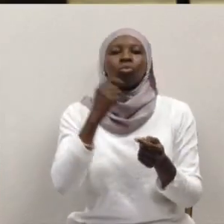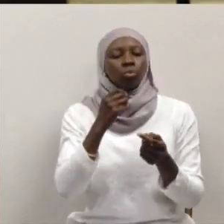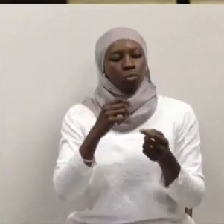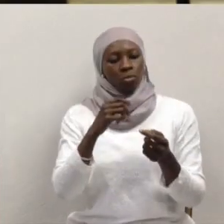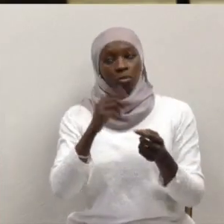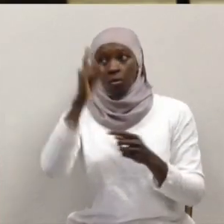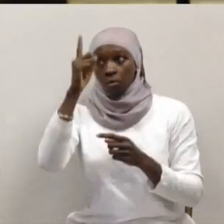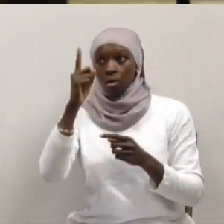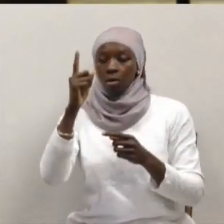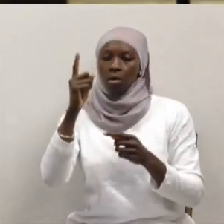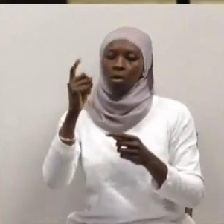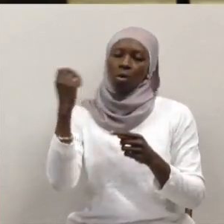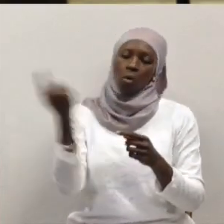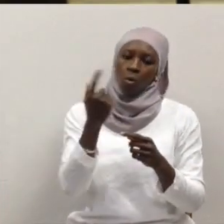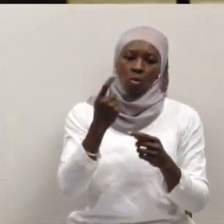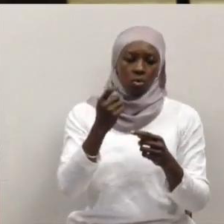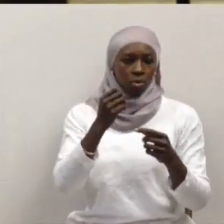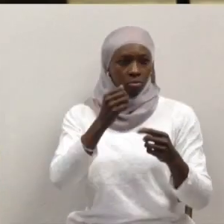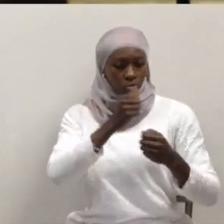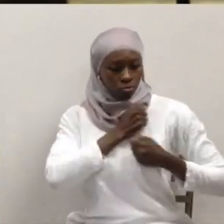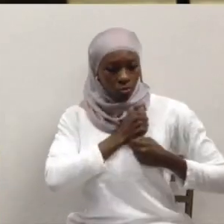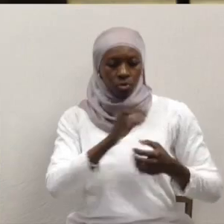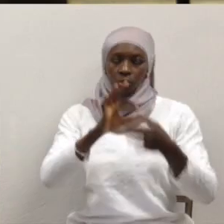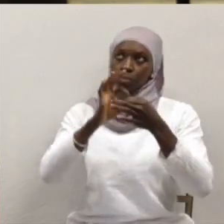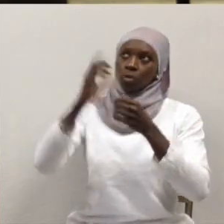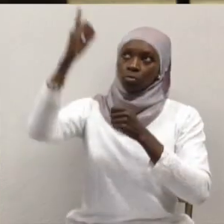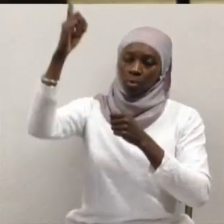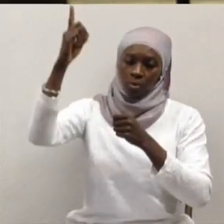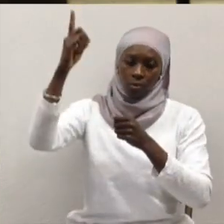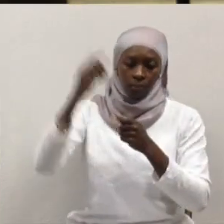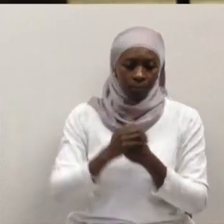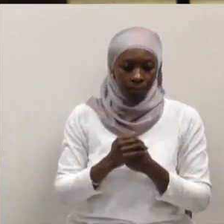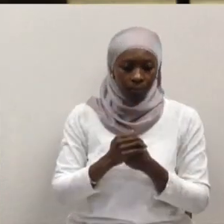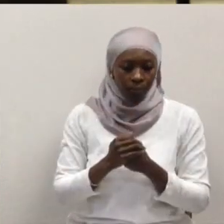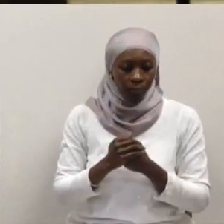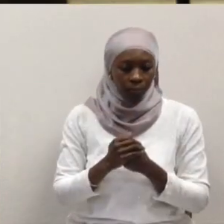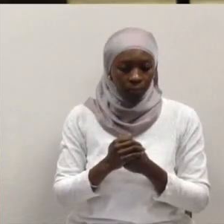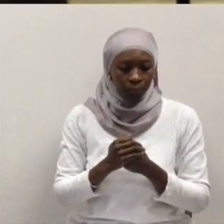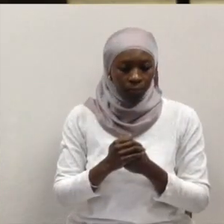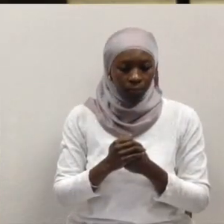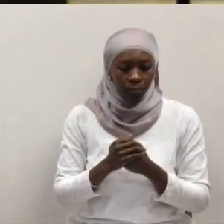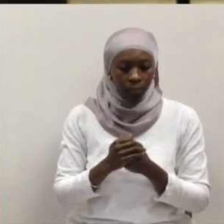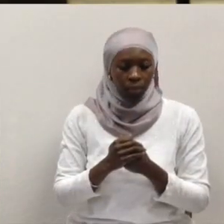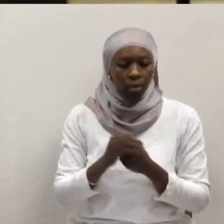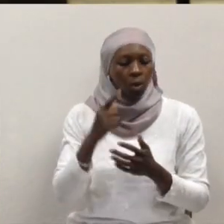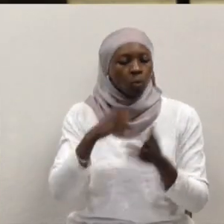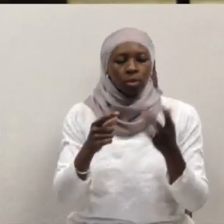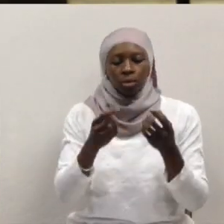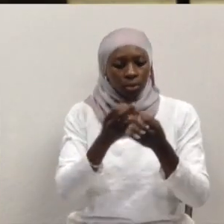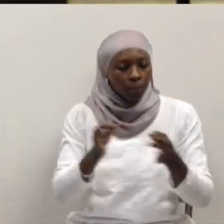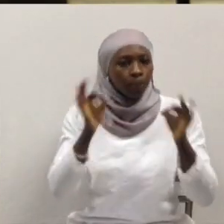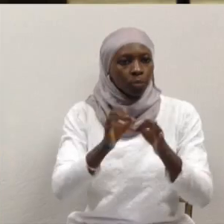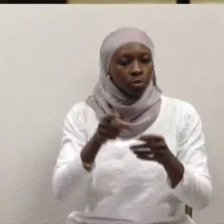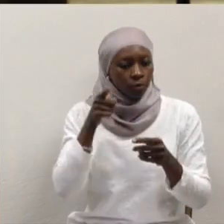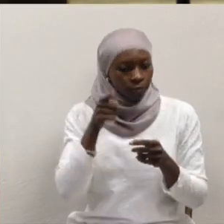heavens and earth, and ever is Allah exalted in might and wise. What is the importance of